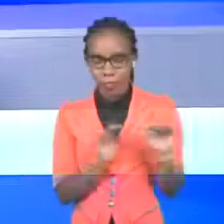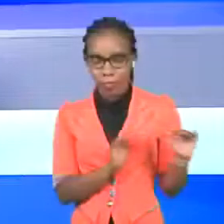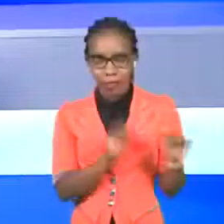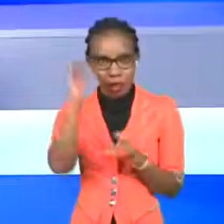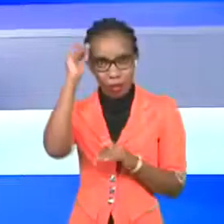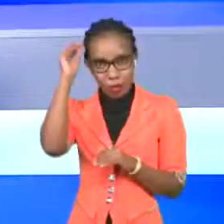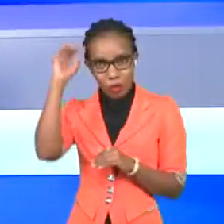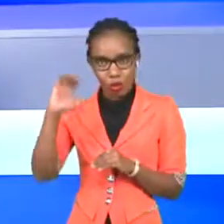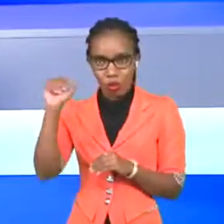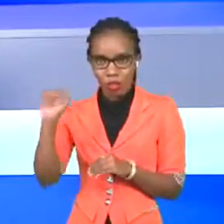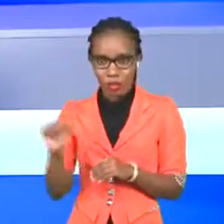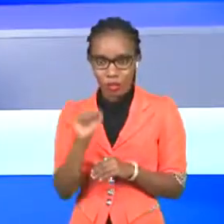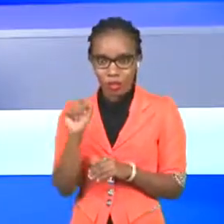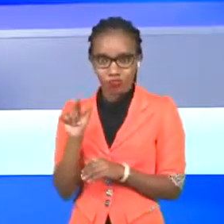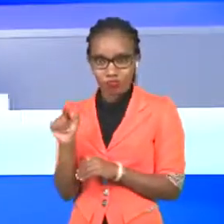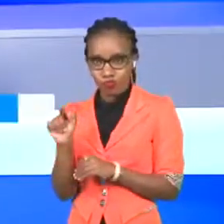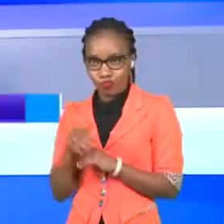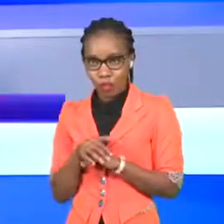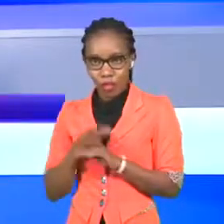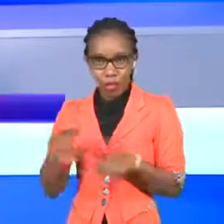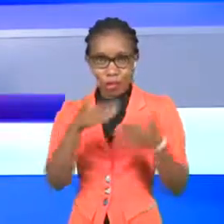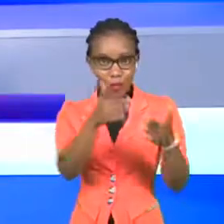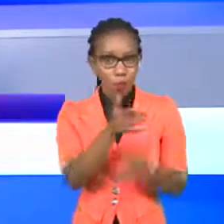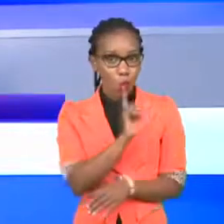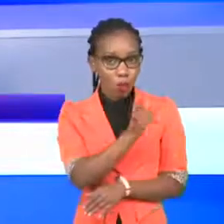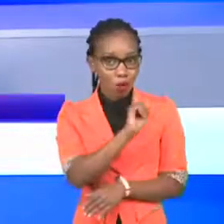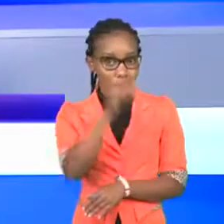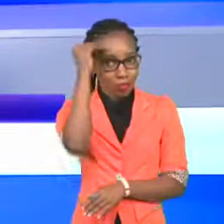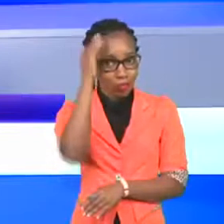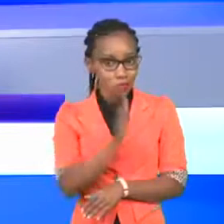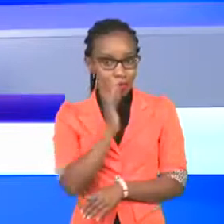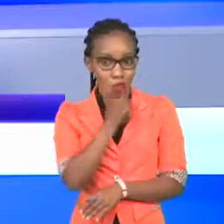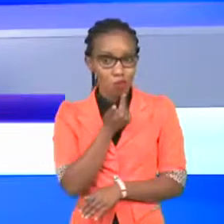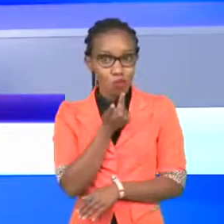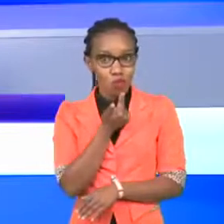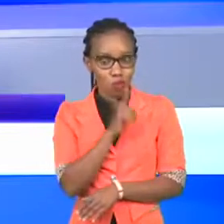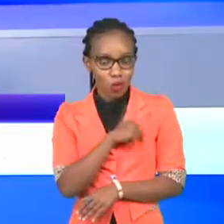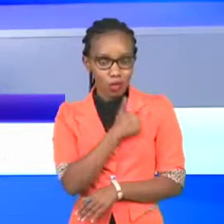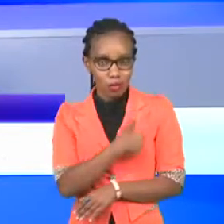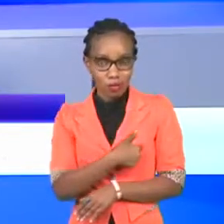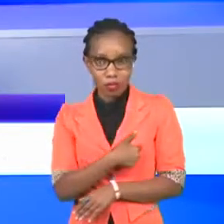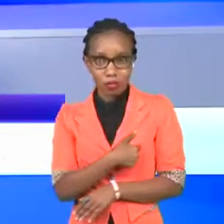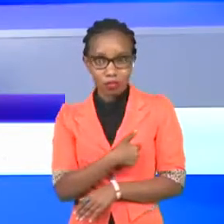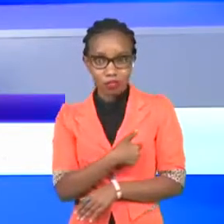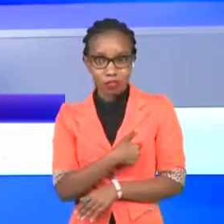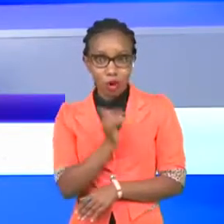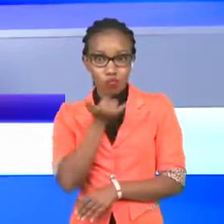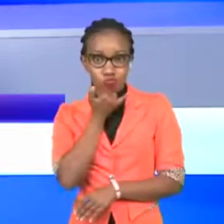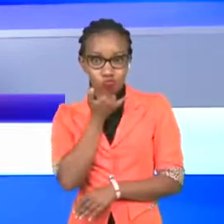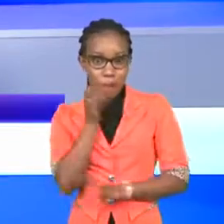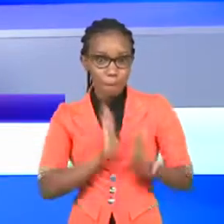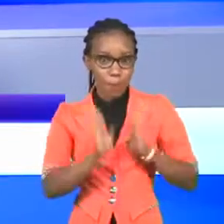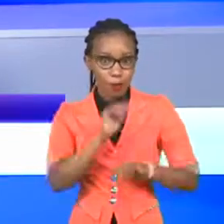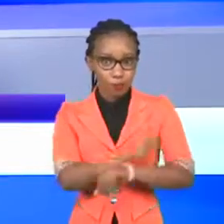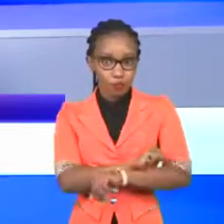Well, Education Cabinet Secretary Professor George Magoha has issued a stern warning to students who will be found guilty of committing offences in schools,